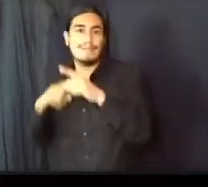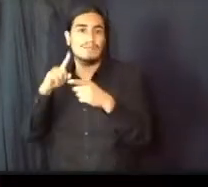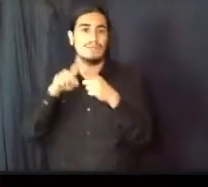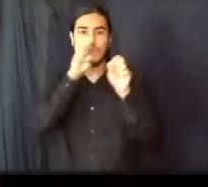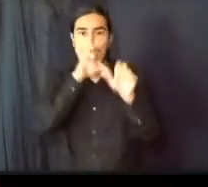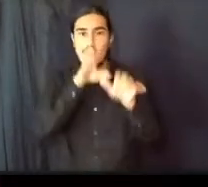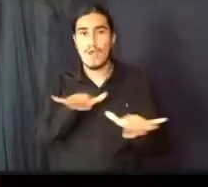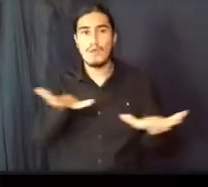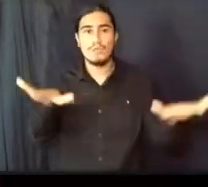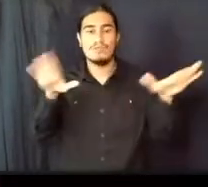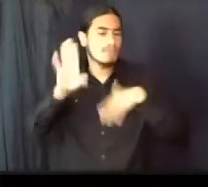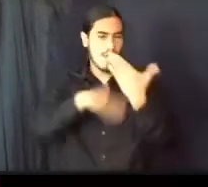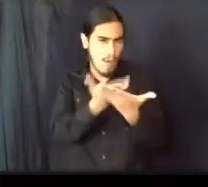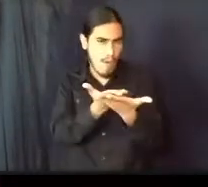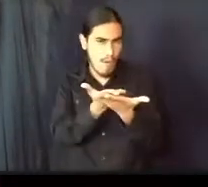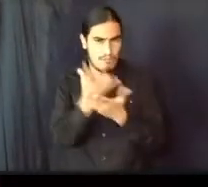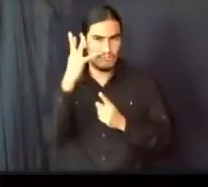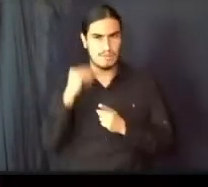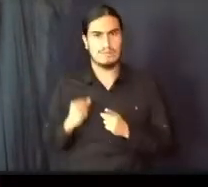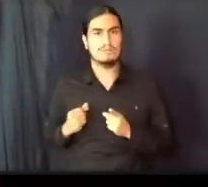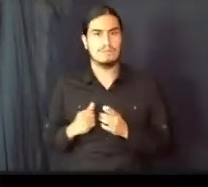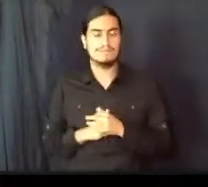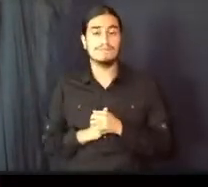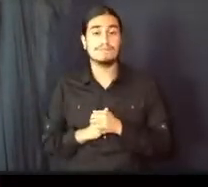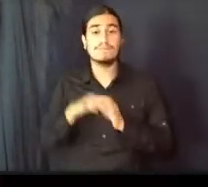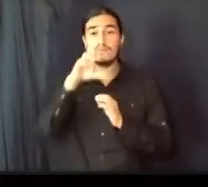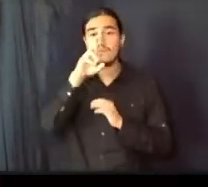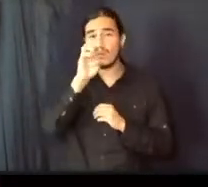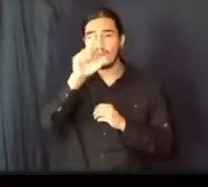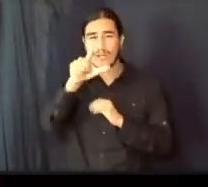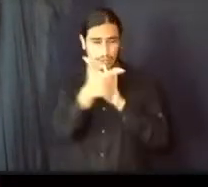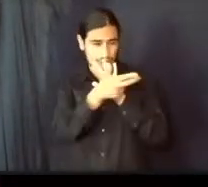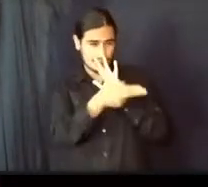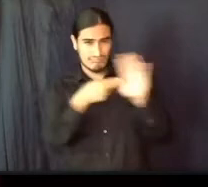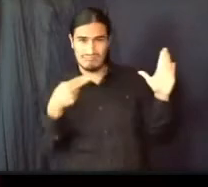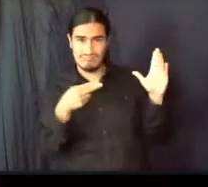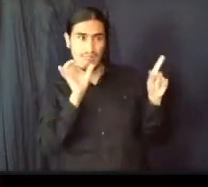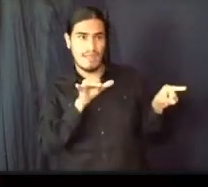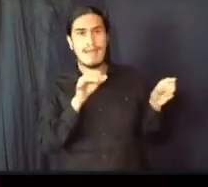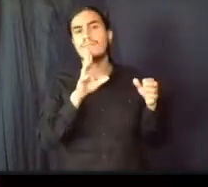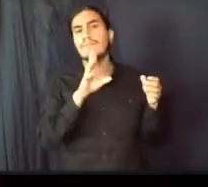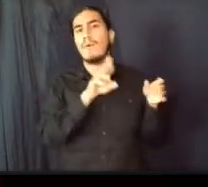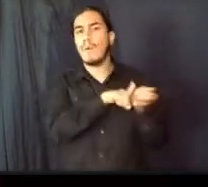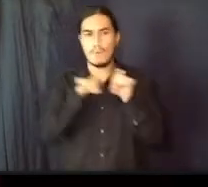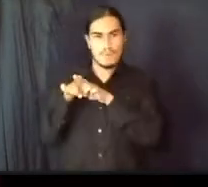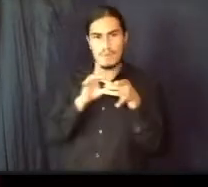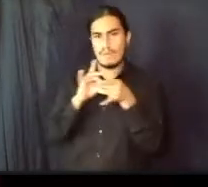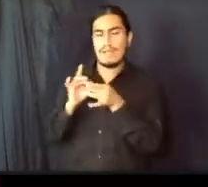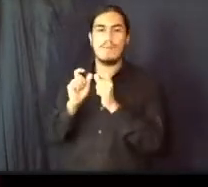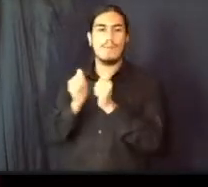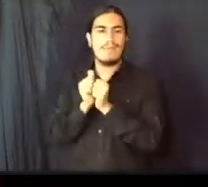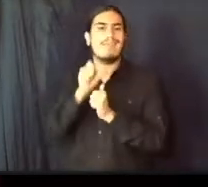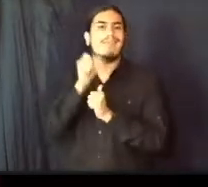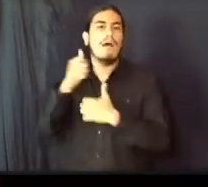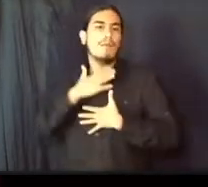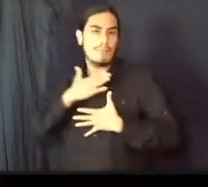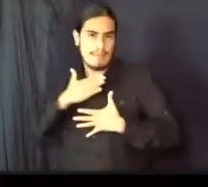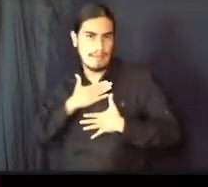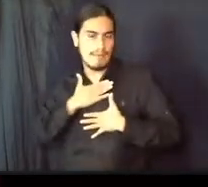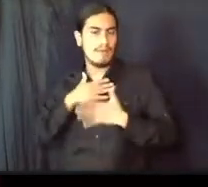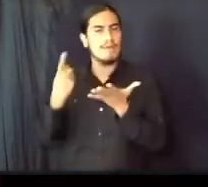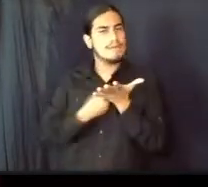Racial profiling in its everyday forms also speaks to forms of unbreathing, albeit not in lethal forms, being